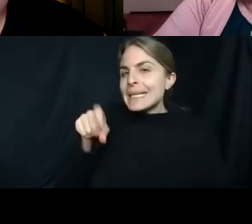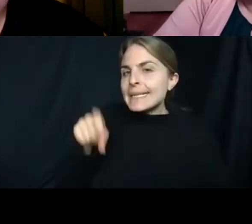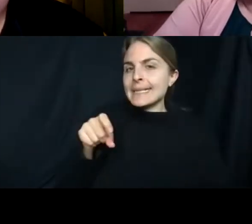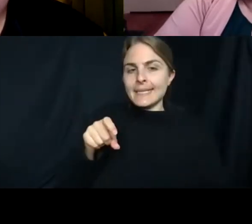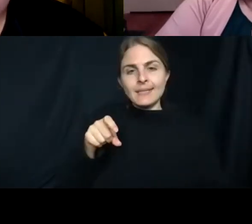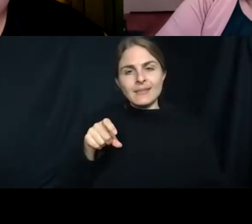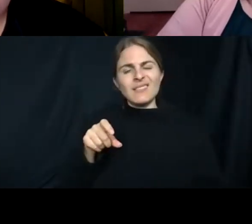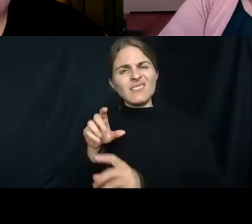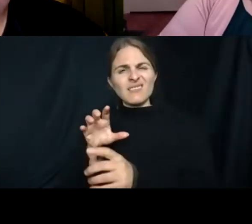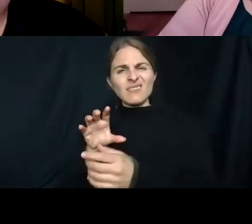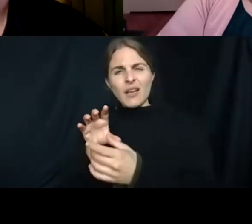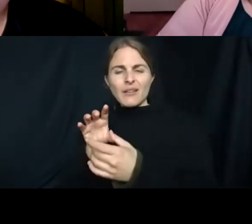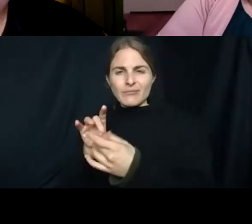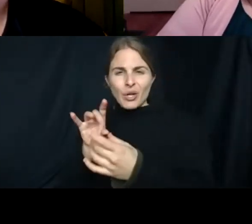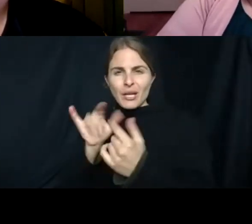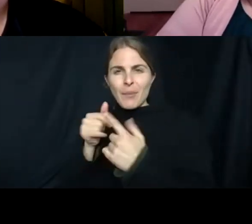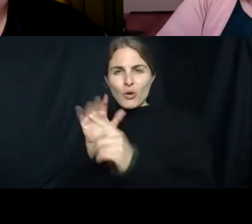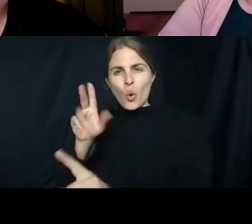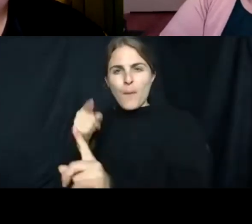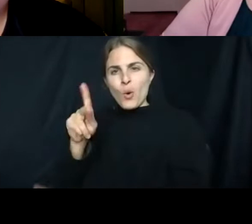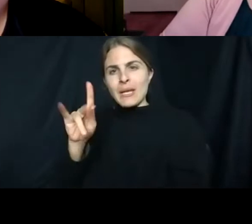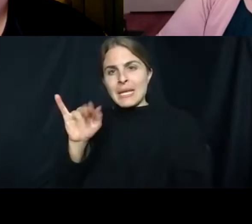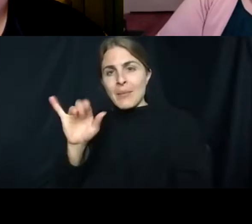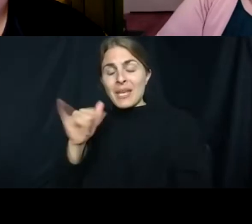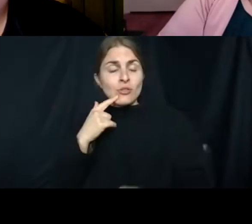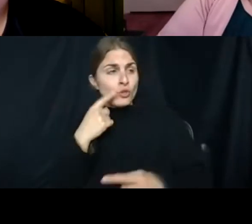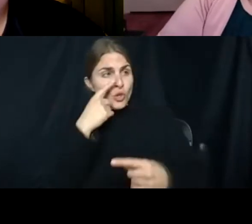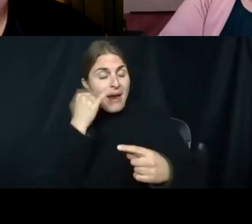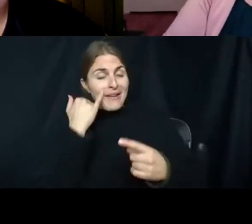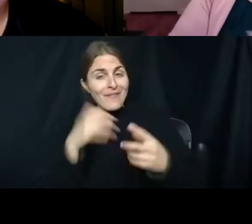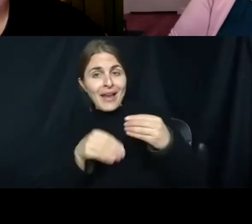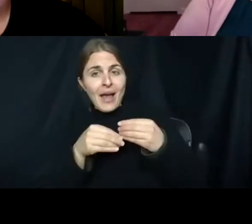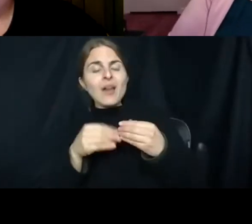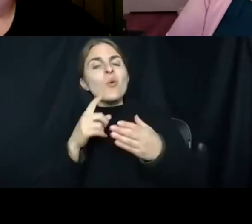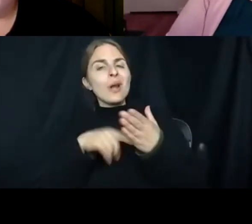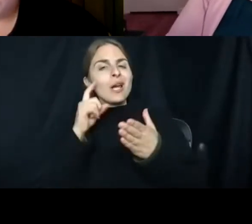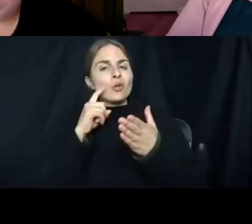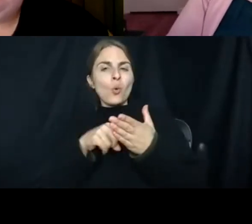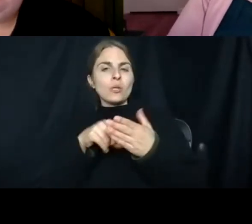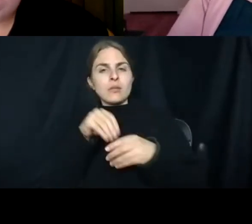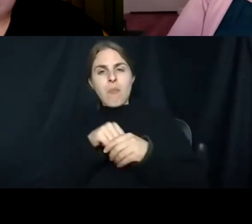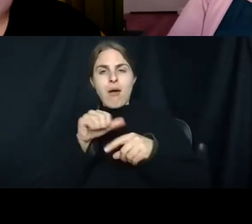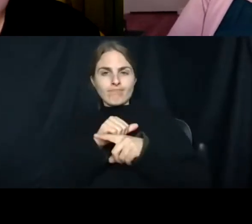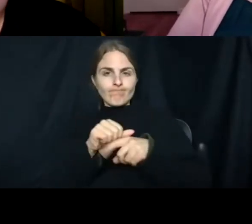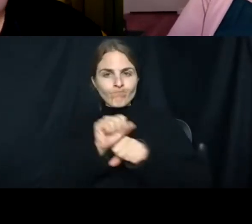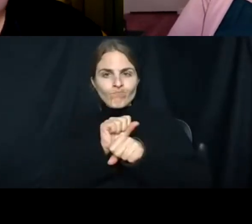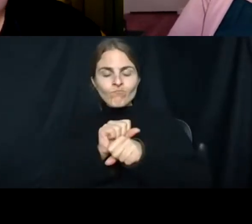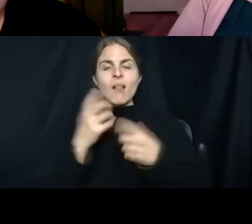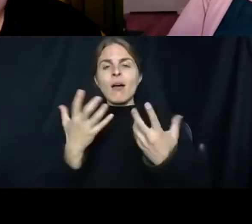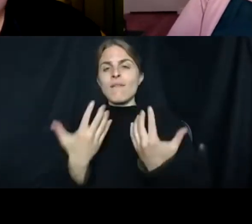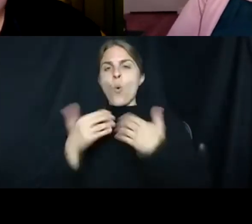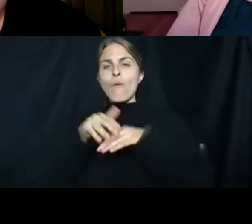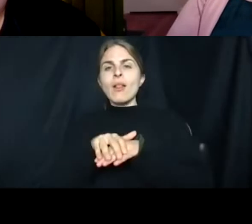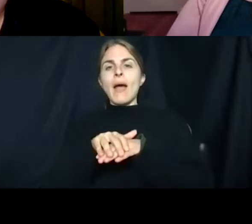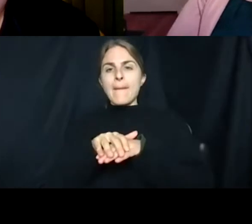point, Kimmie. Yeah. Can I add to like what I find in my work is that there's so much overlap between the